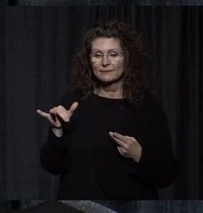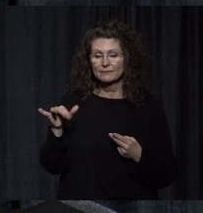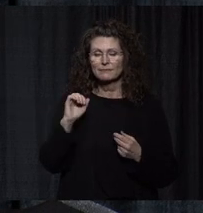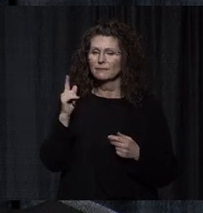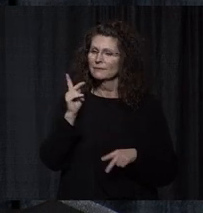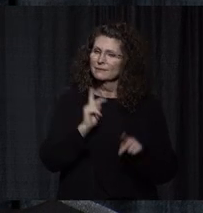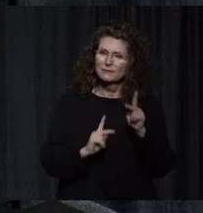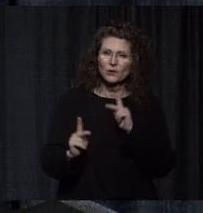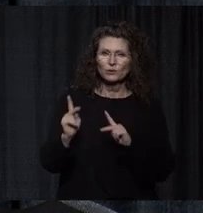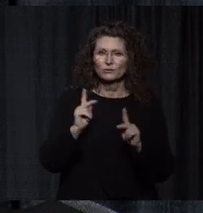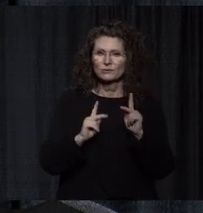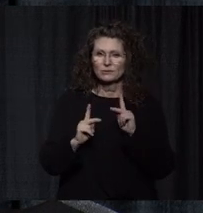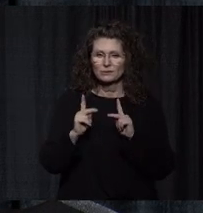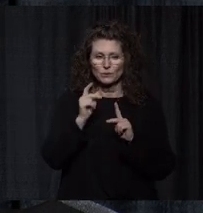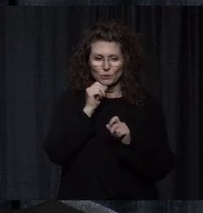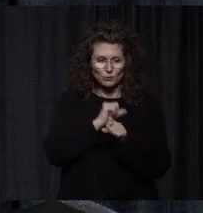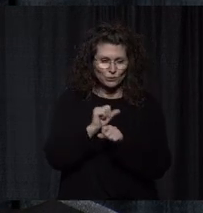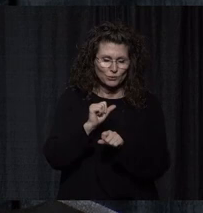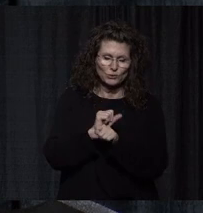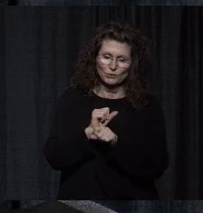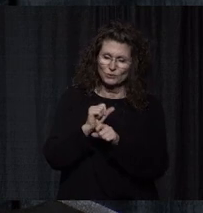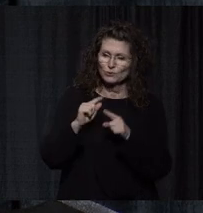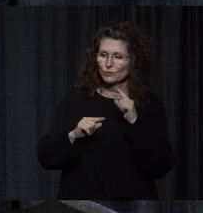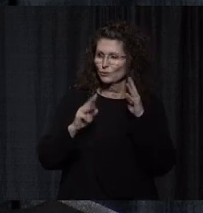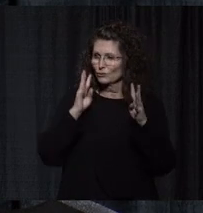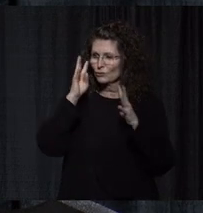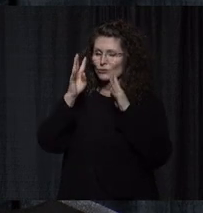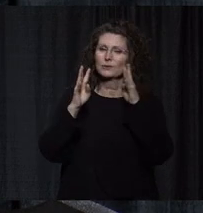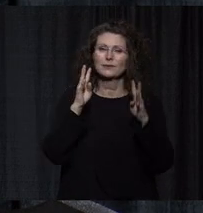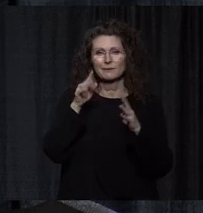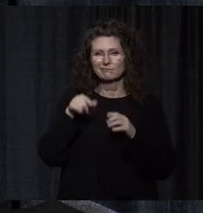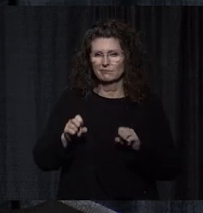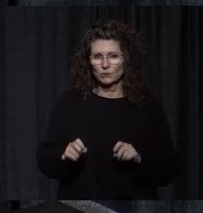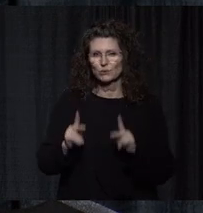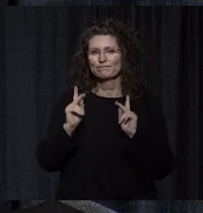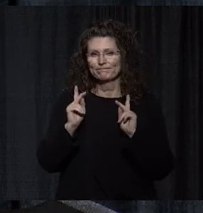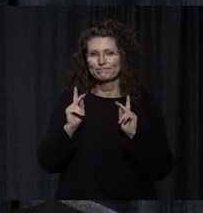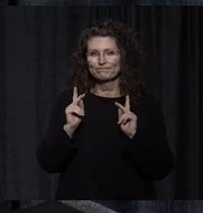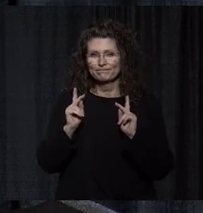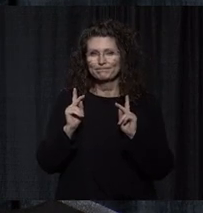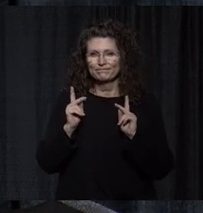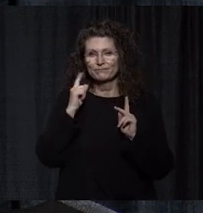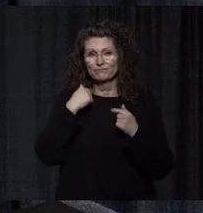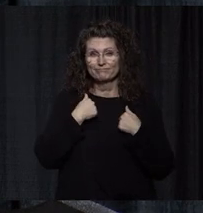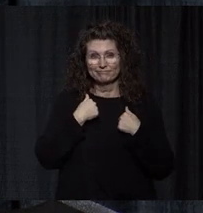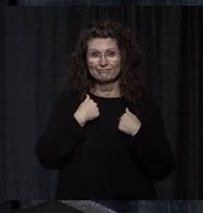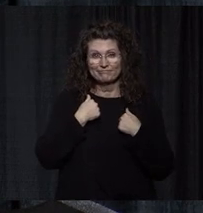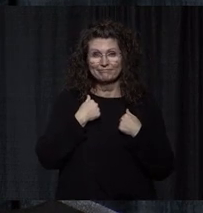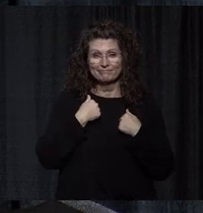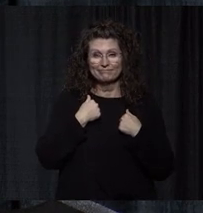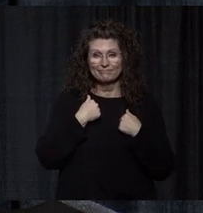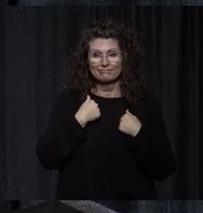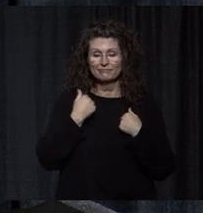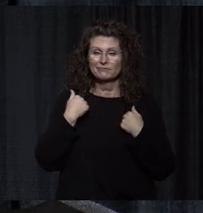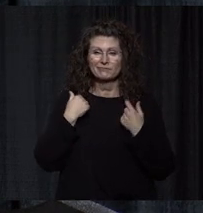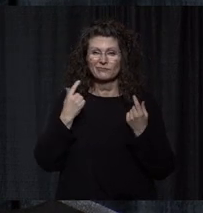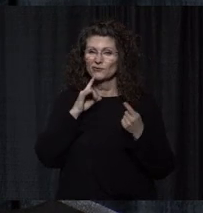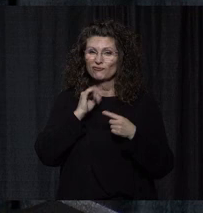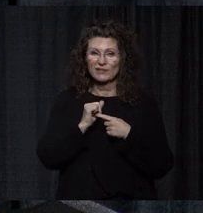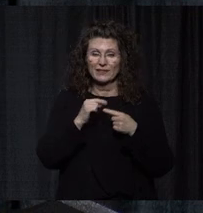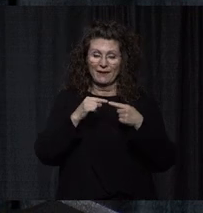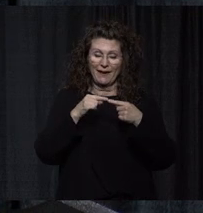the folks that work to create this opportunity for me to come full